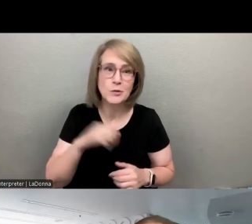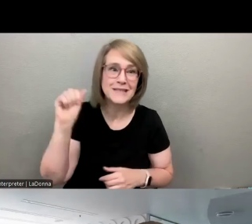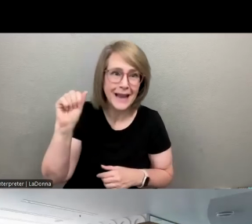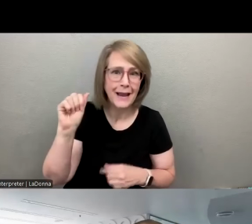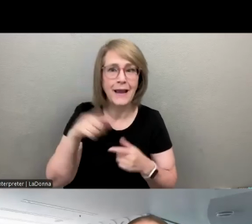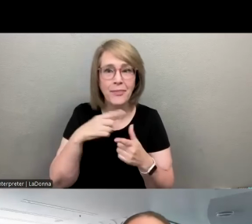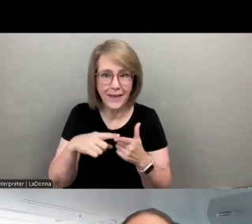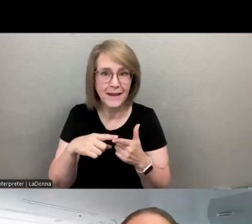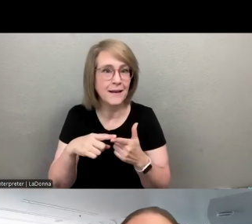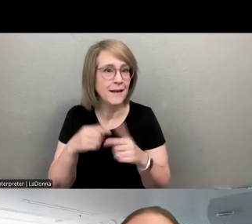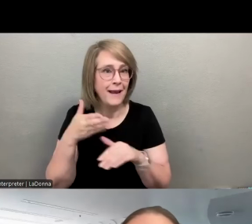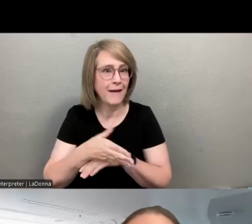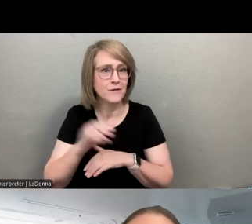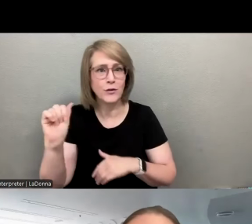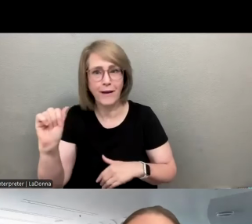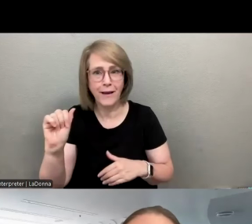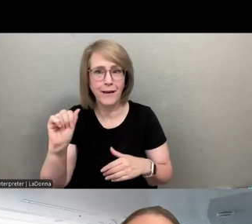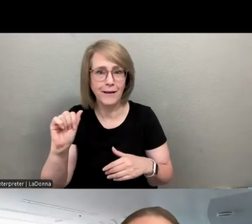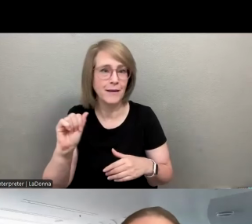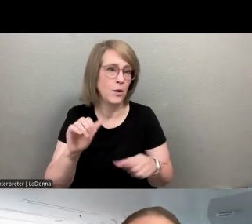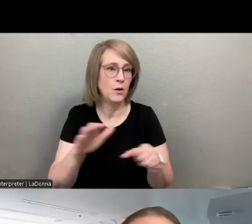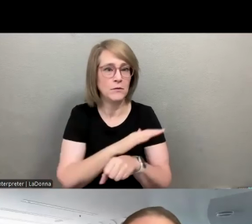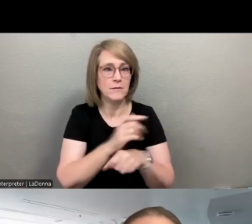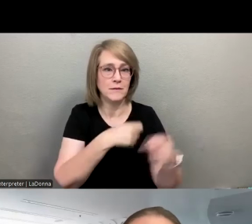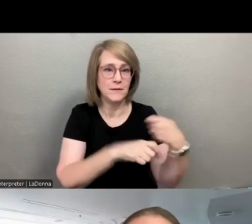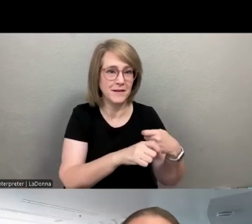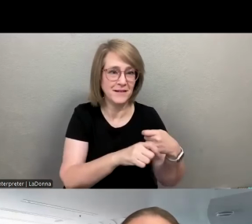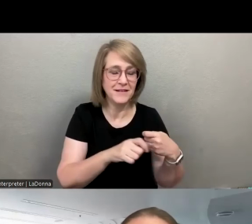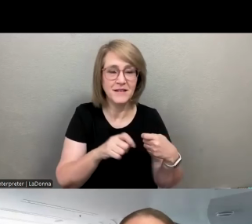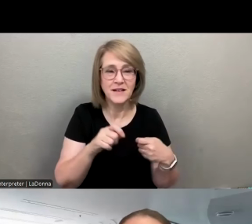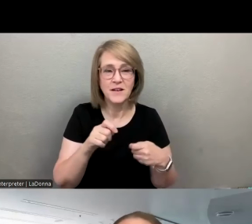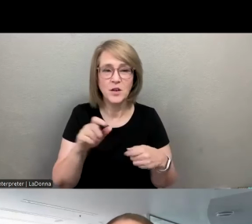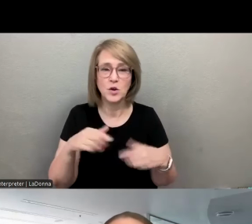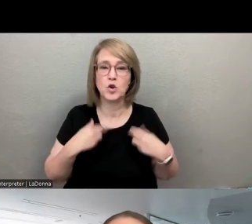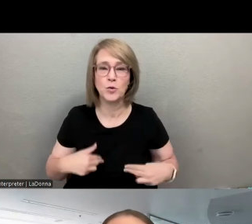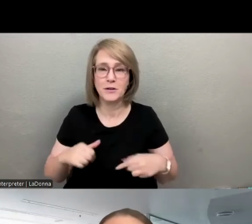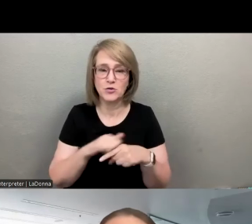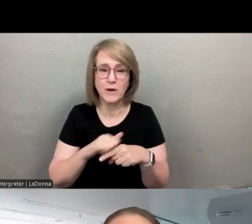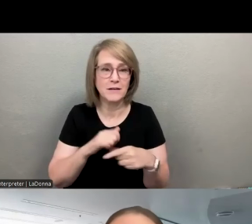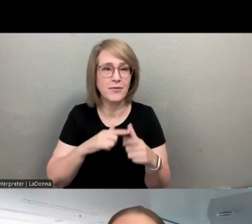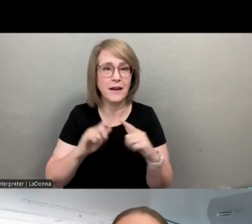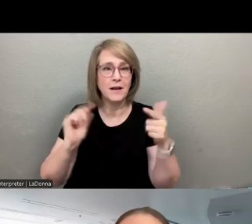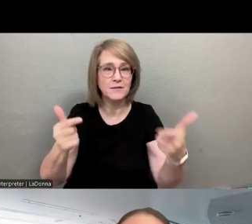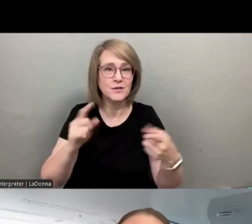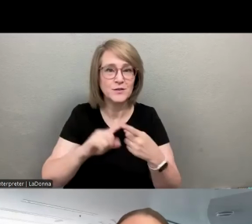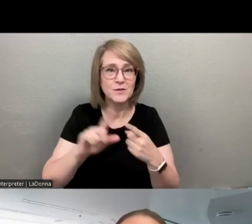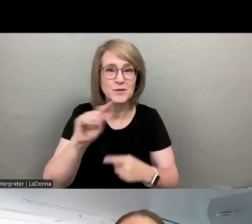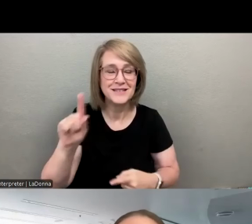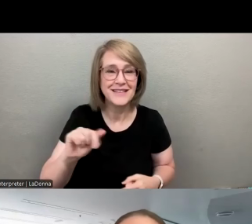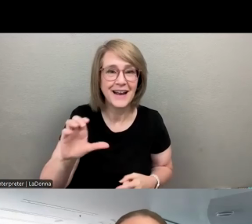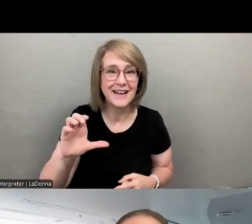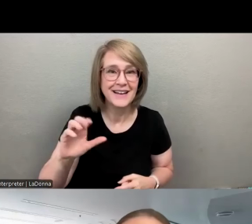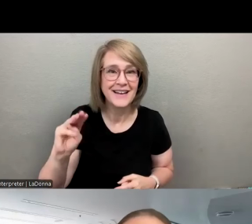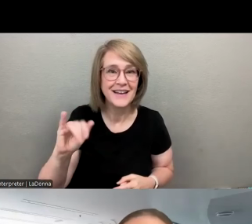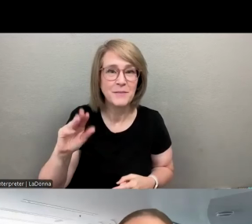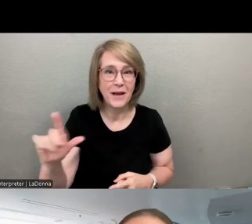then right after A, that AI can fully replace human trainers, I could then turn it over to Zac Imel, who would then have to try